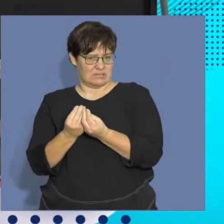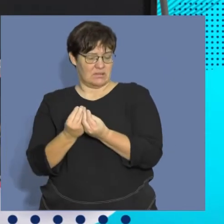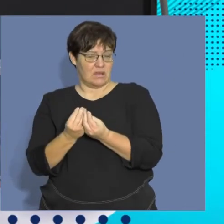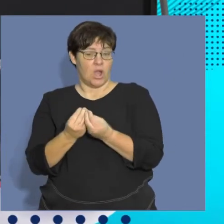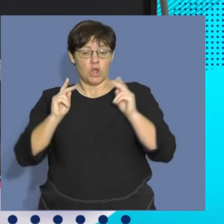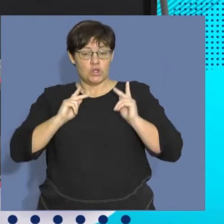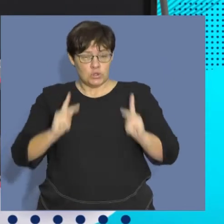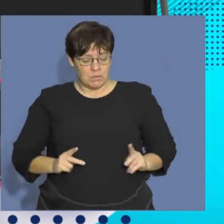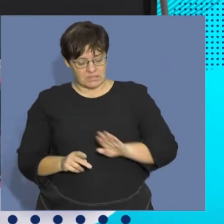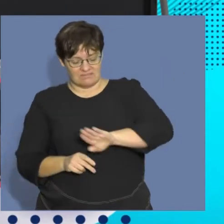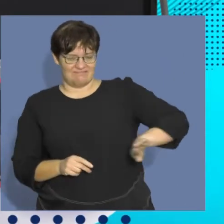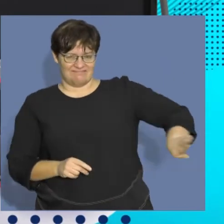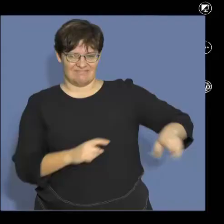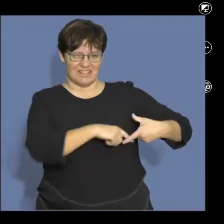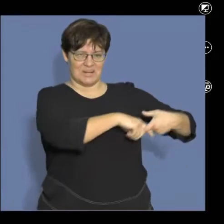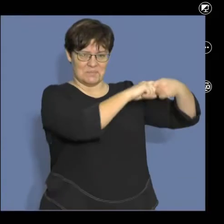except humans.